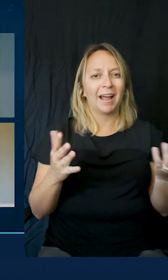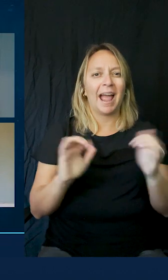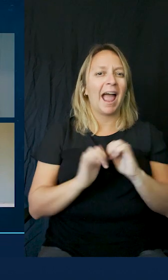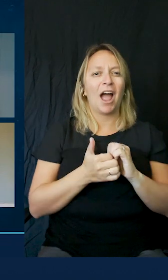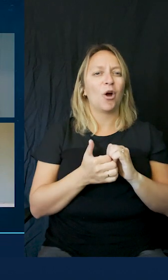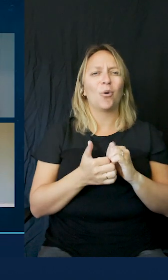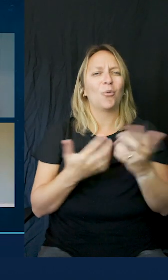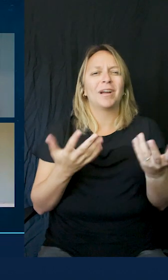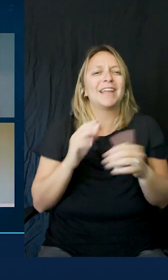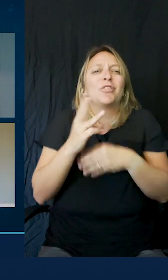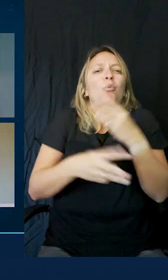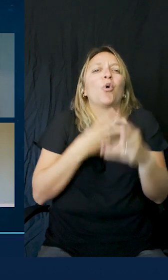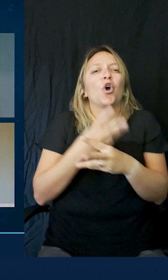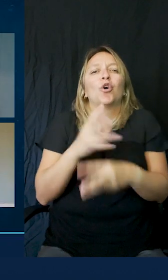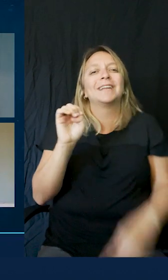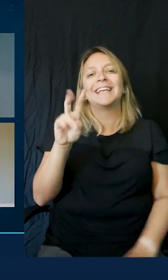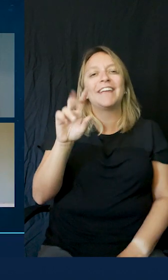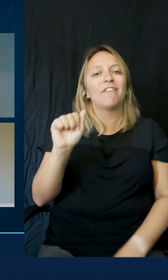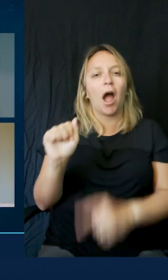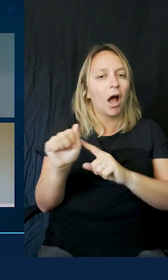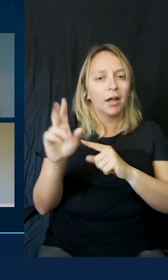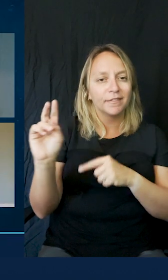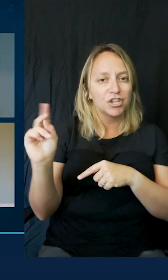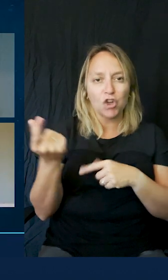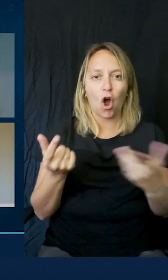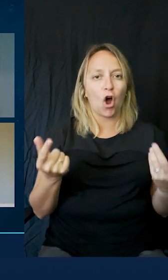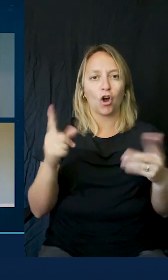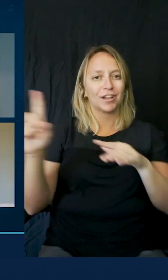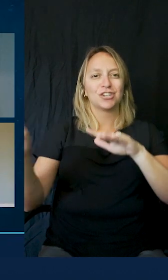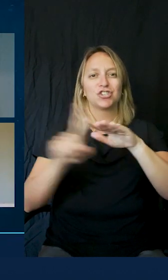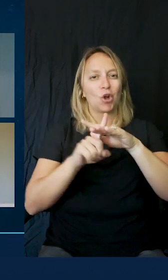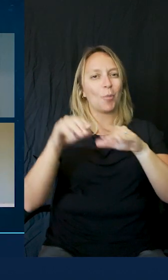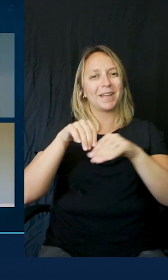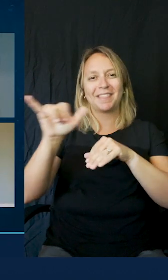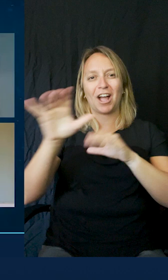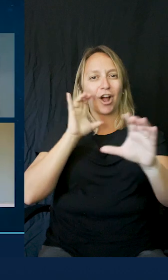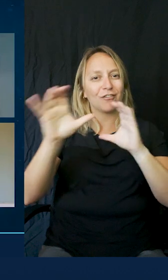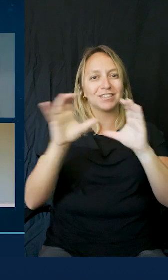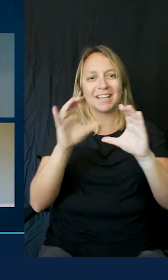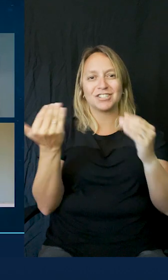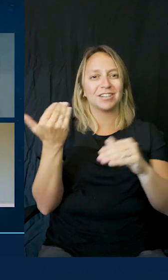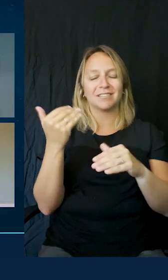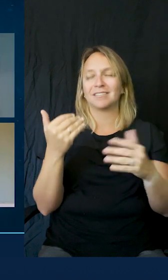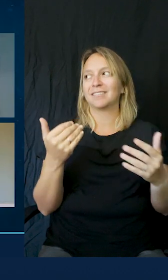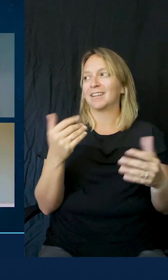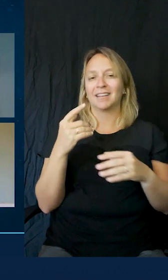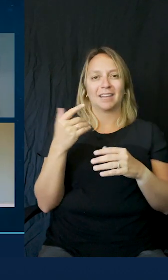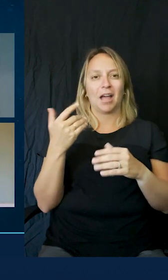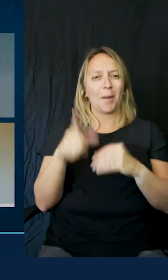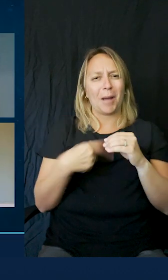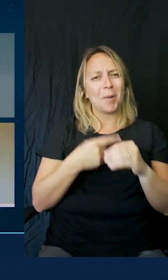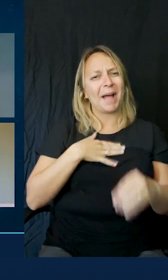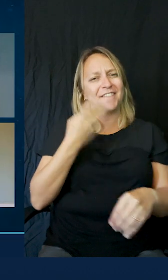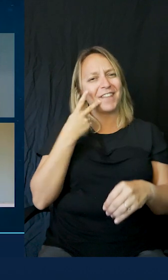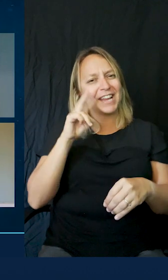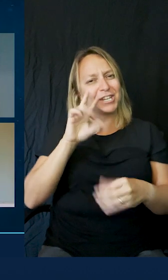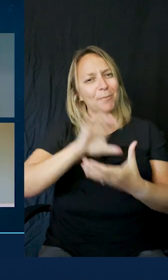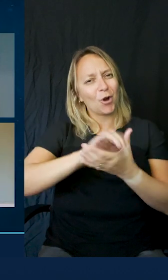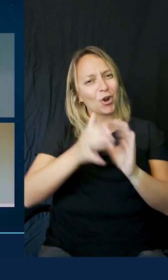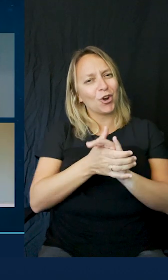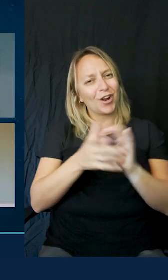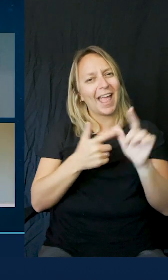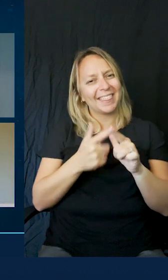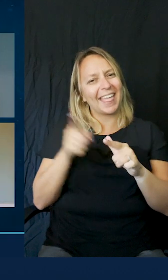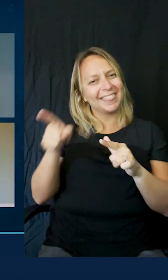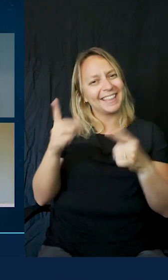how on earth did Eba show up in the conversation tonight, this evening over my veggie burger, and then this came